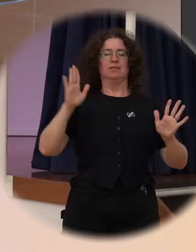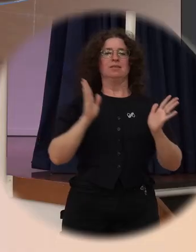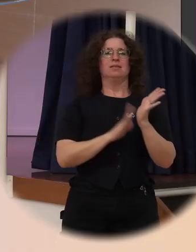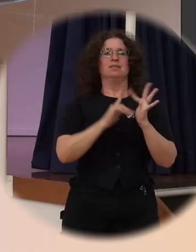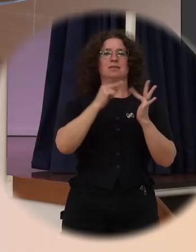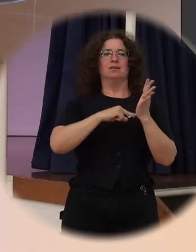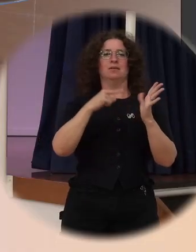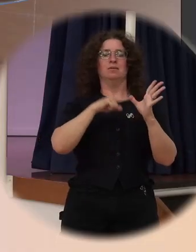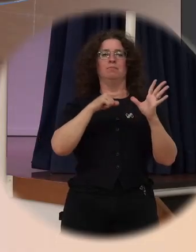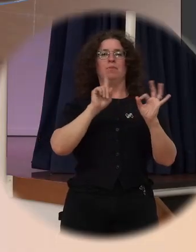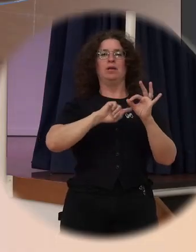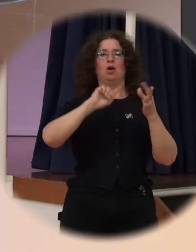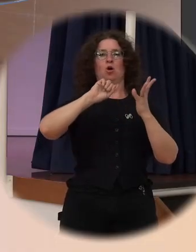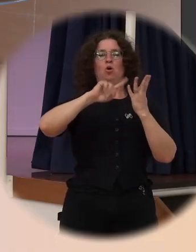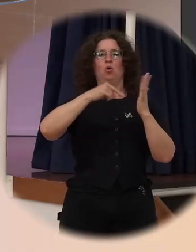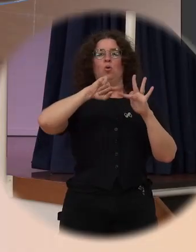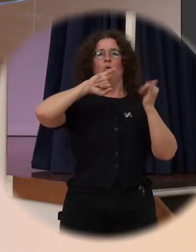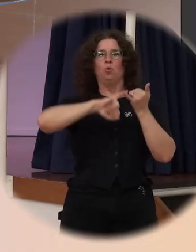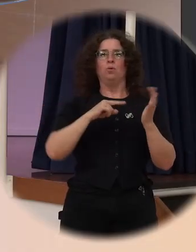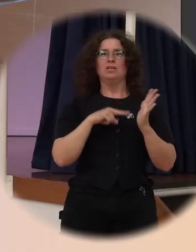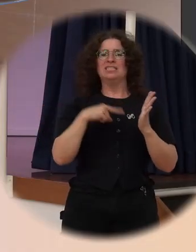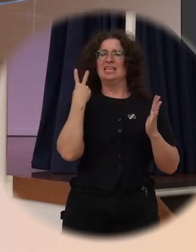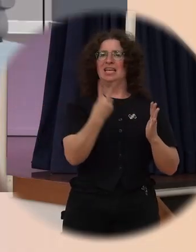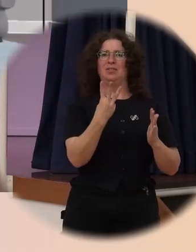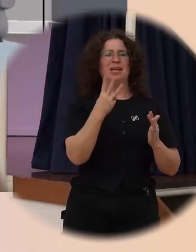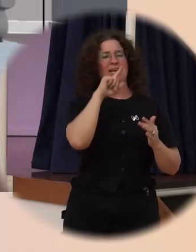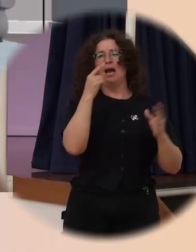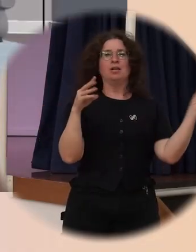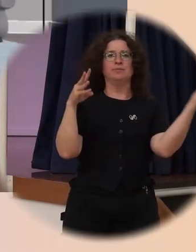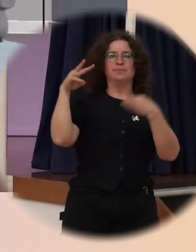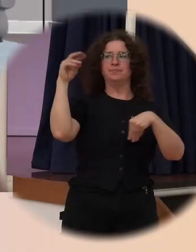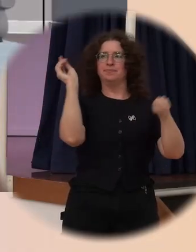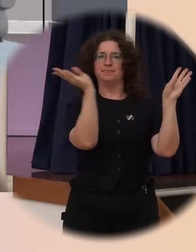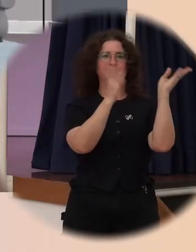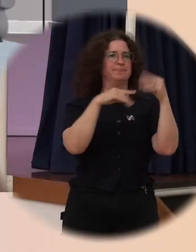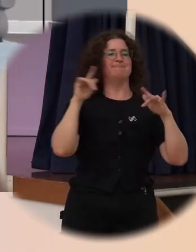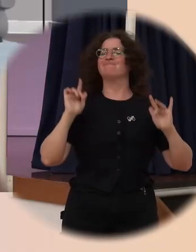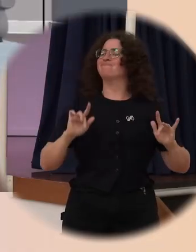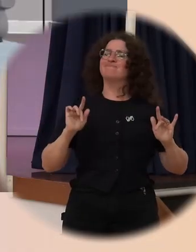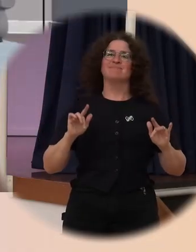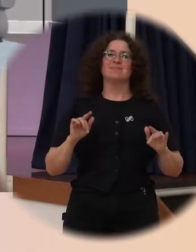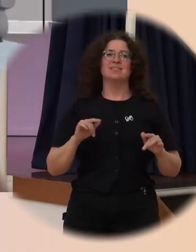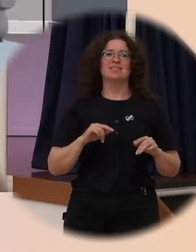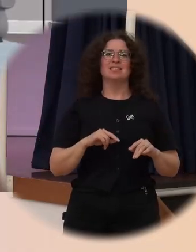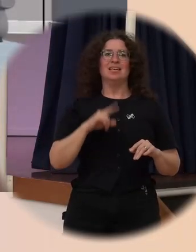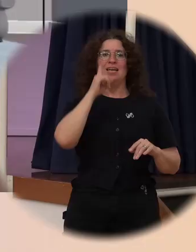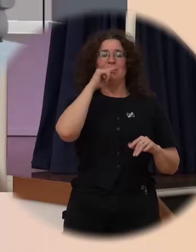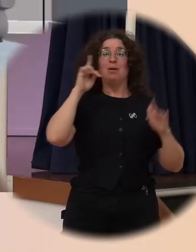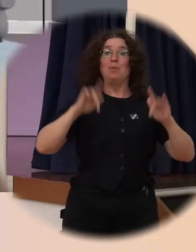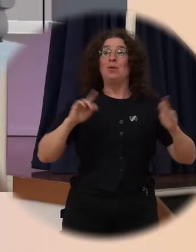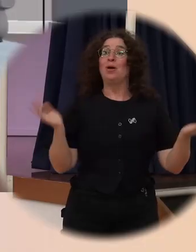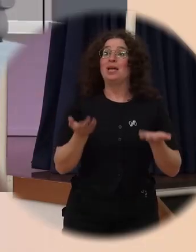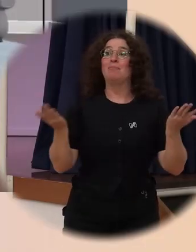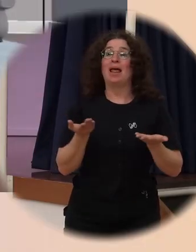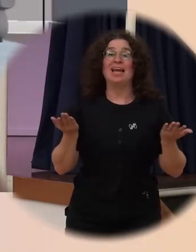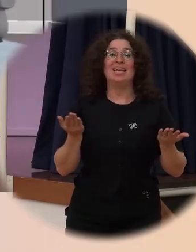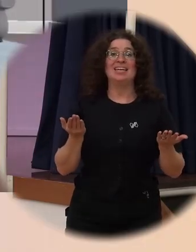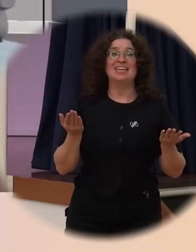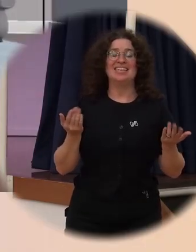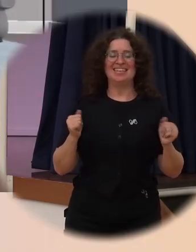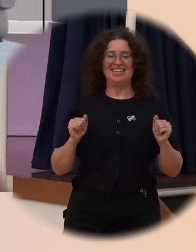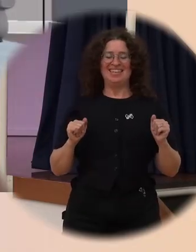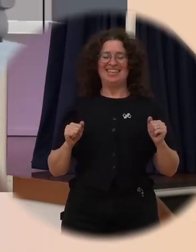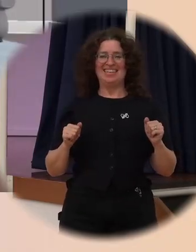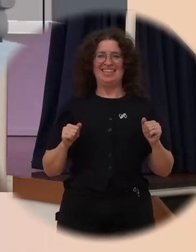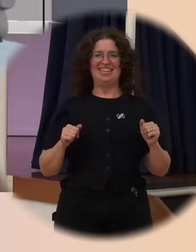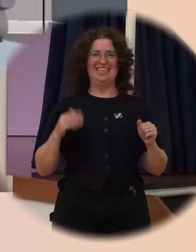the capacity to basically take dynamic gestures. So people who have not played the game, I'll just